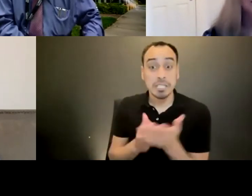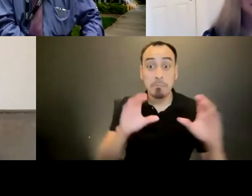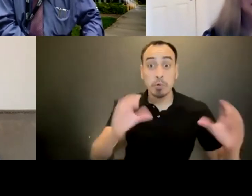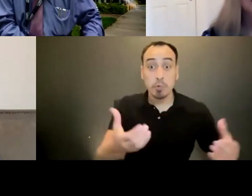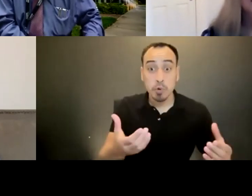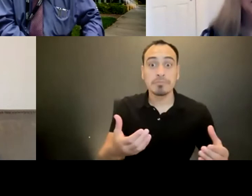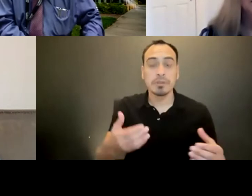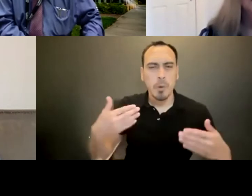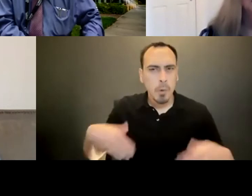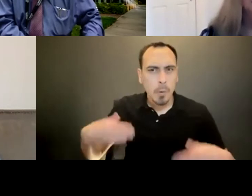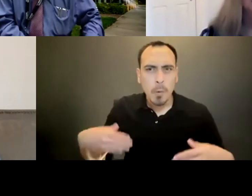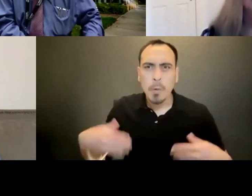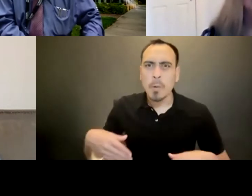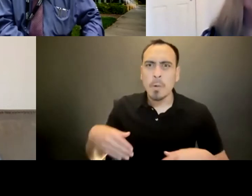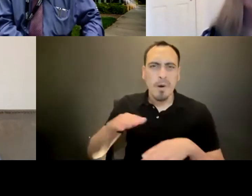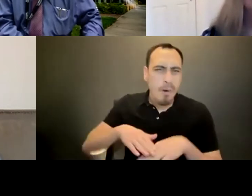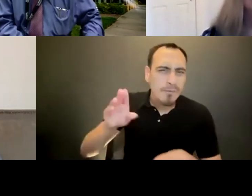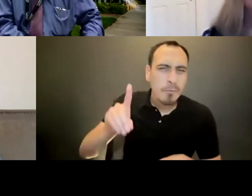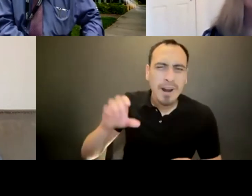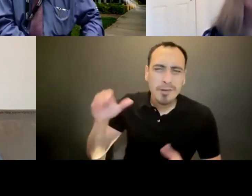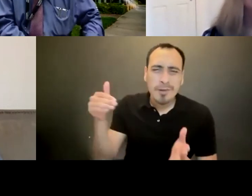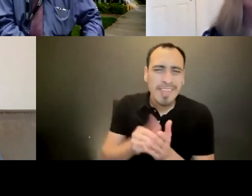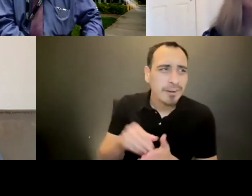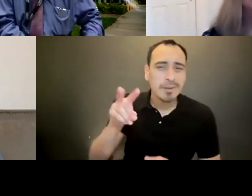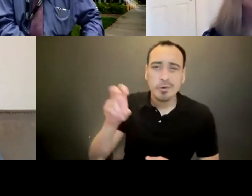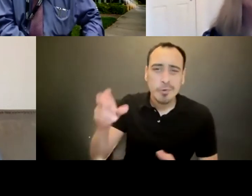of talk about hundreds of thousands of people each time.